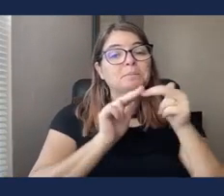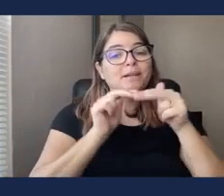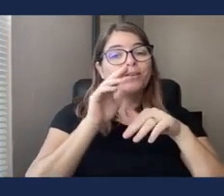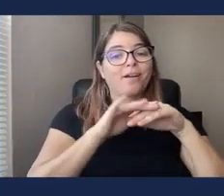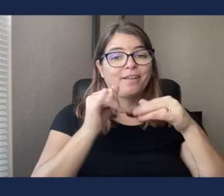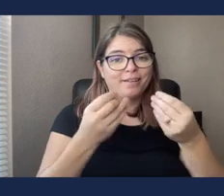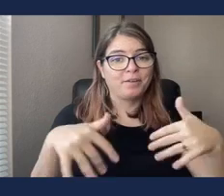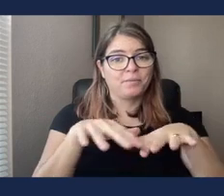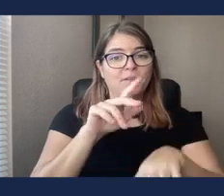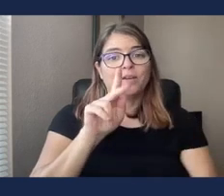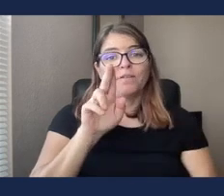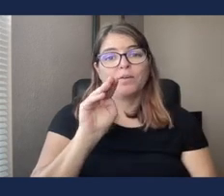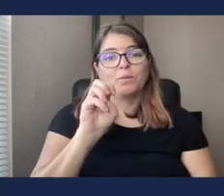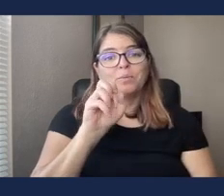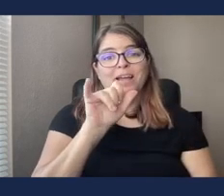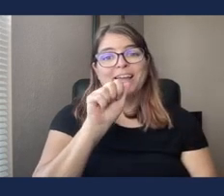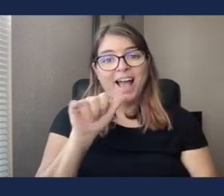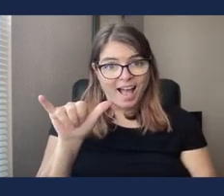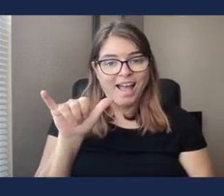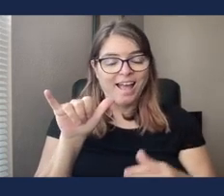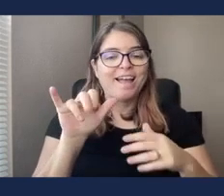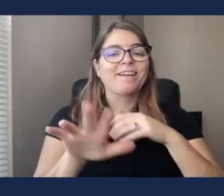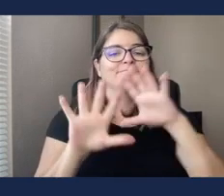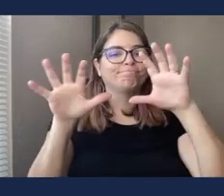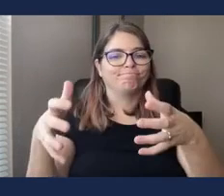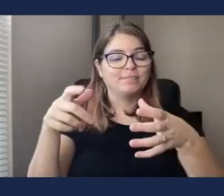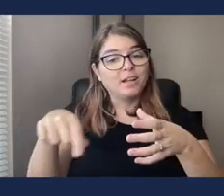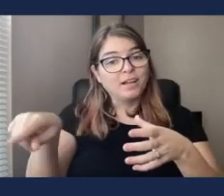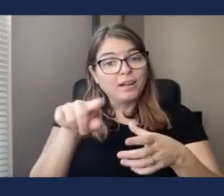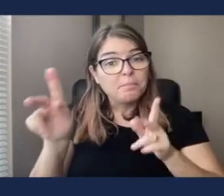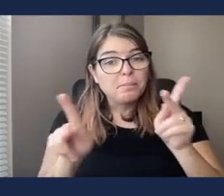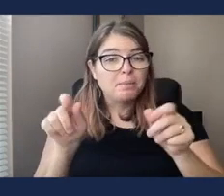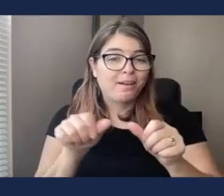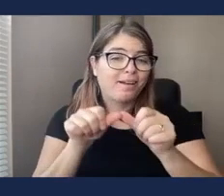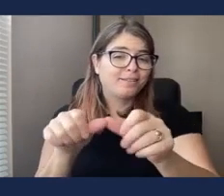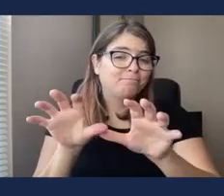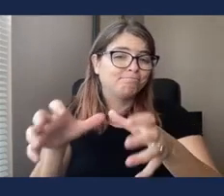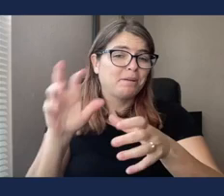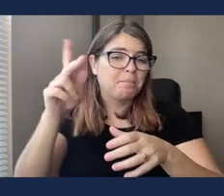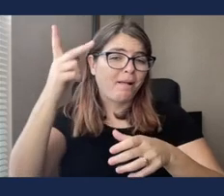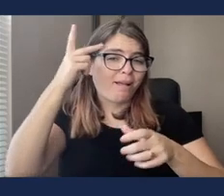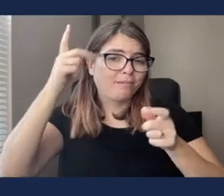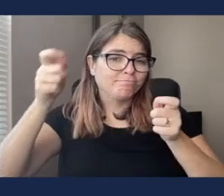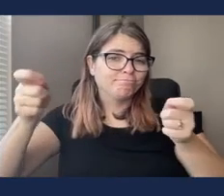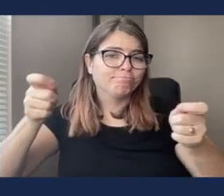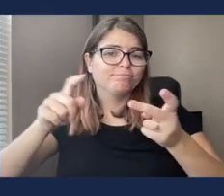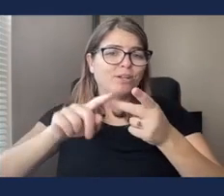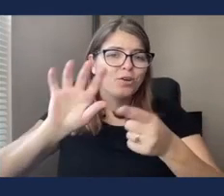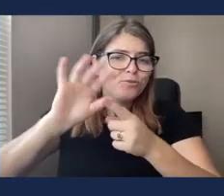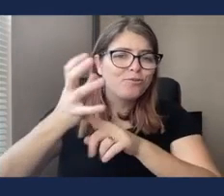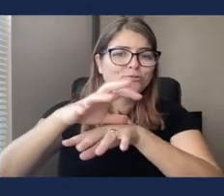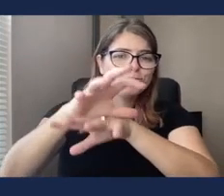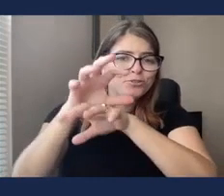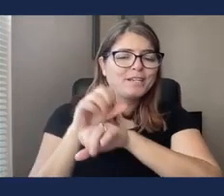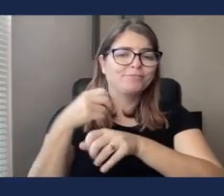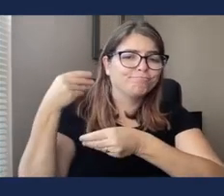of the Kumeyaay Nation. Today, the Kumeyaay people continue to maintain their political sovereignty and cultural traditions